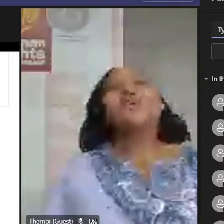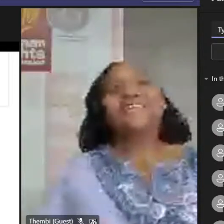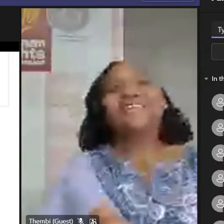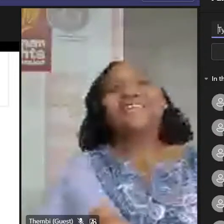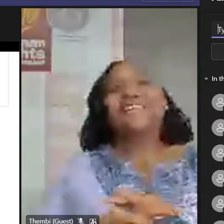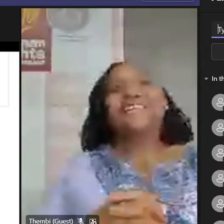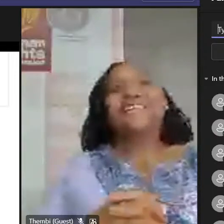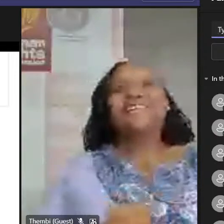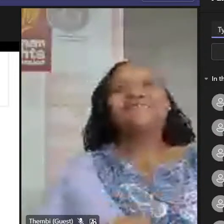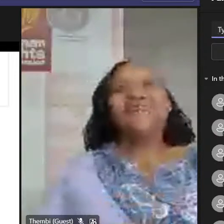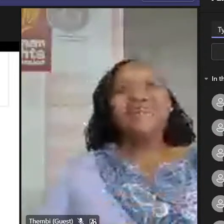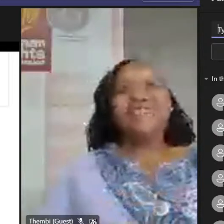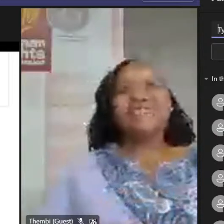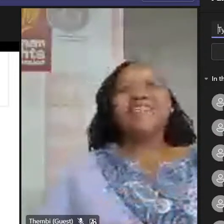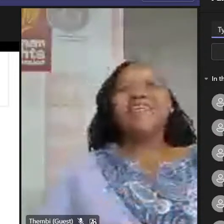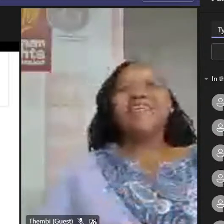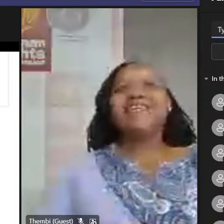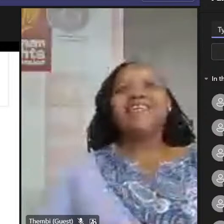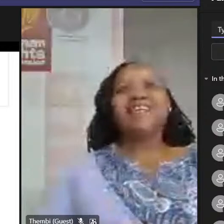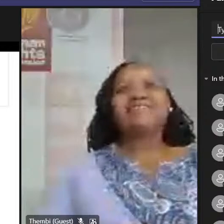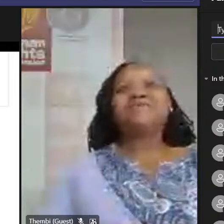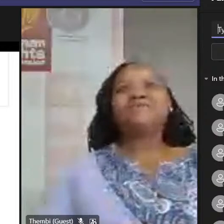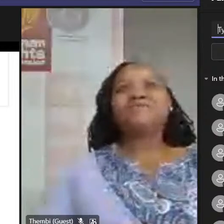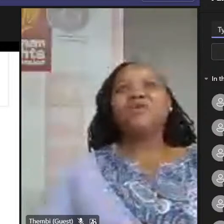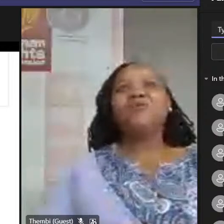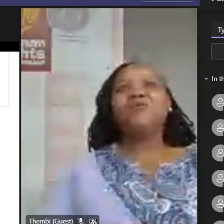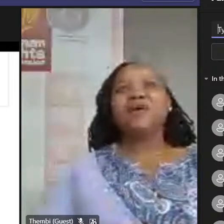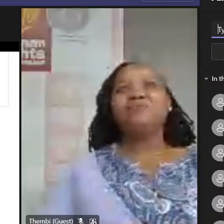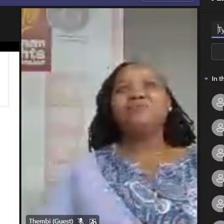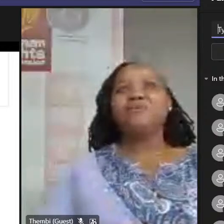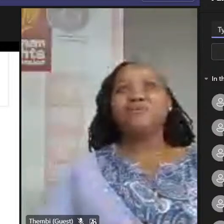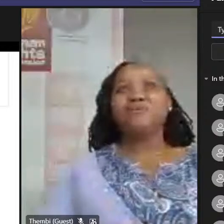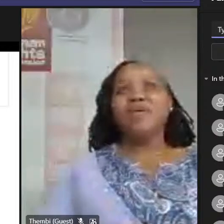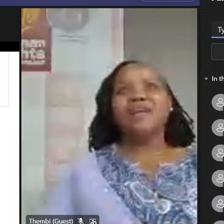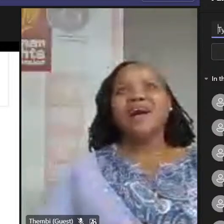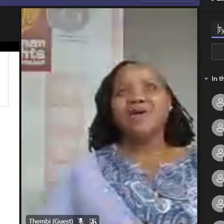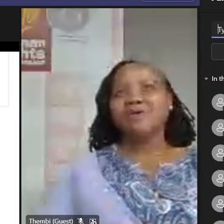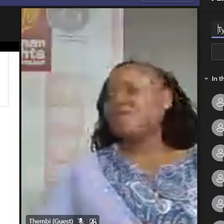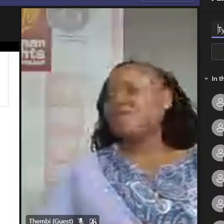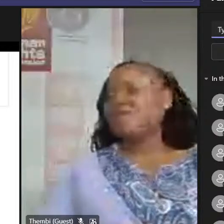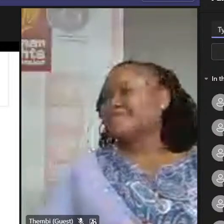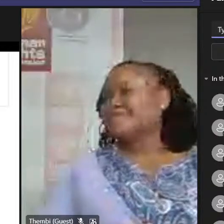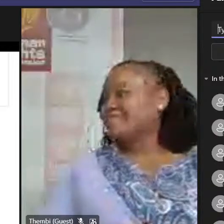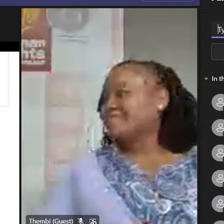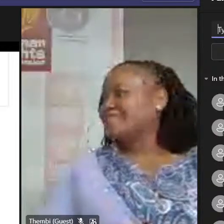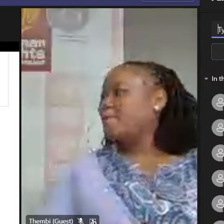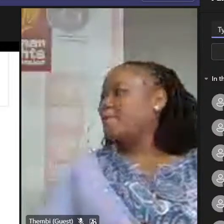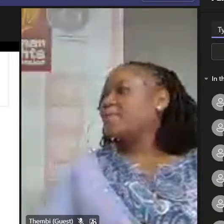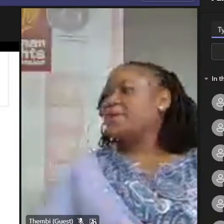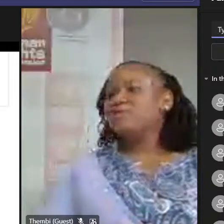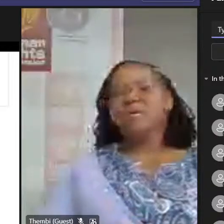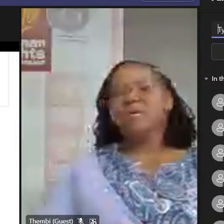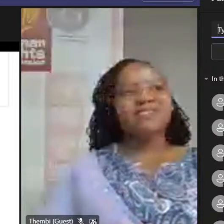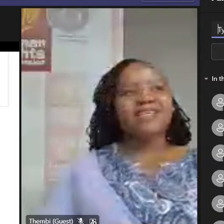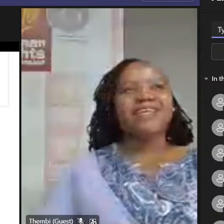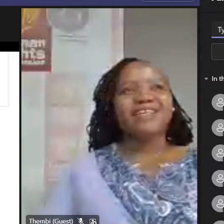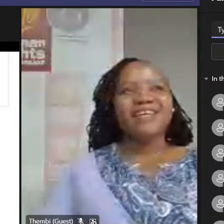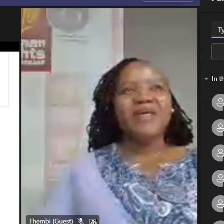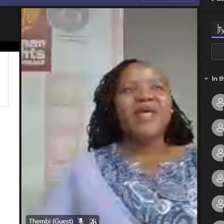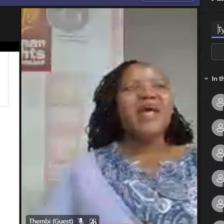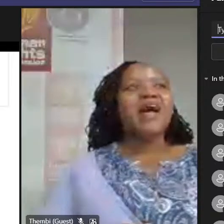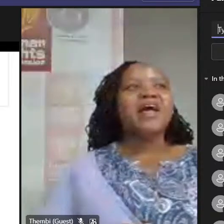Oh, the cleanliness debates. Cleanliness for whom and by whom and how? That's a question. Because,